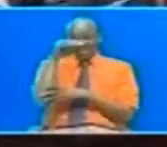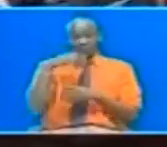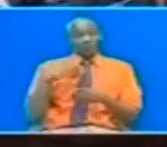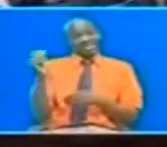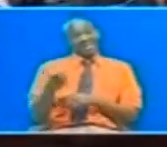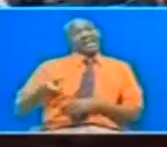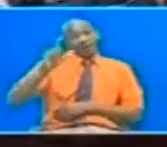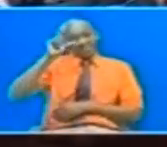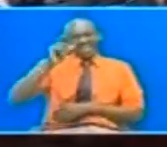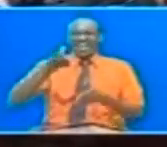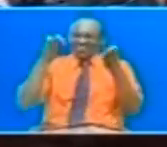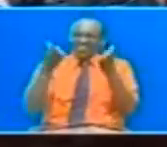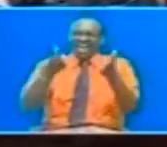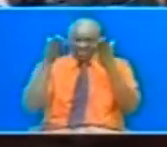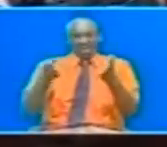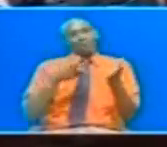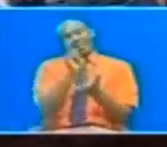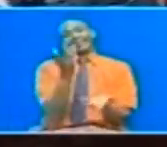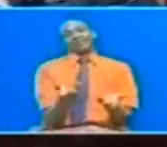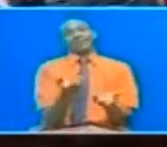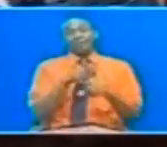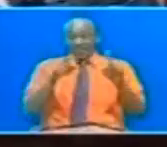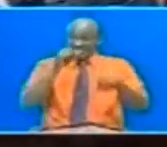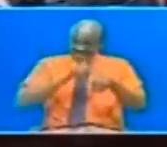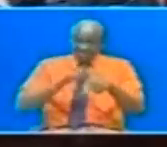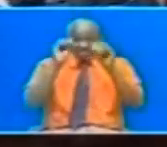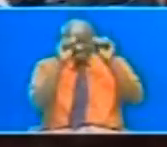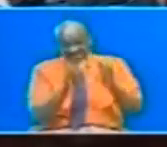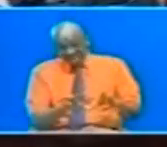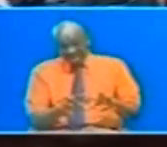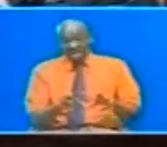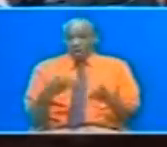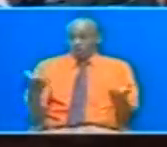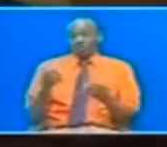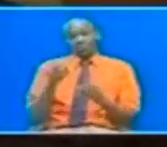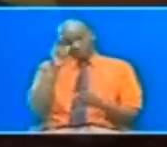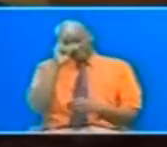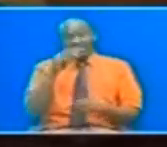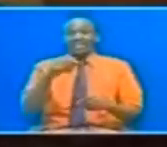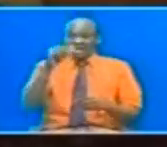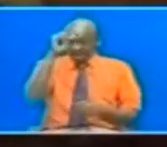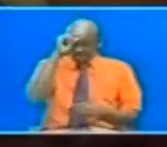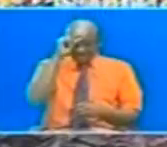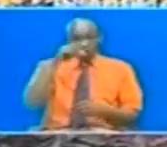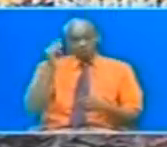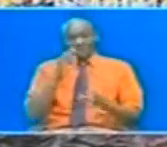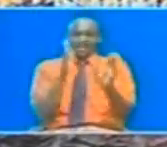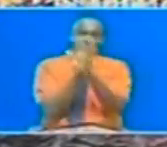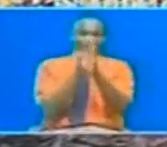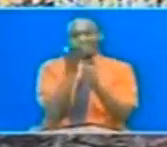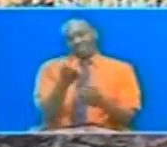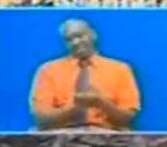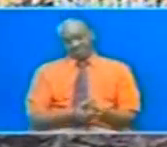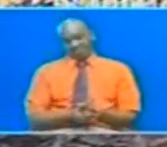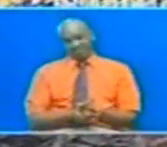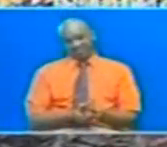it is implemented almost immediately. However, when it comes to teachers, the government plays this endless game of tug of war. So that you appreciate